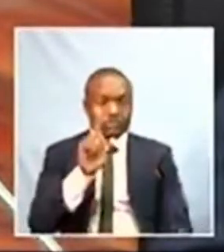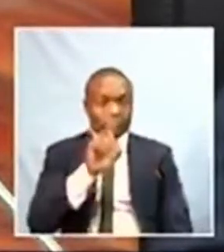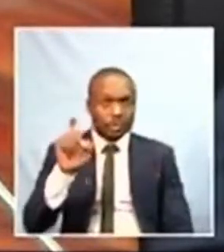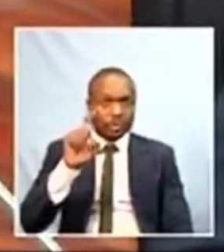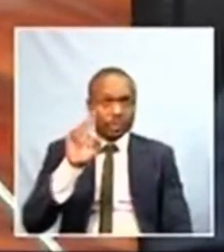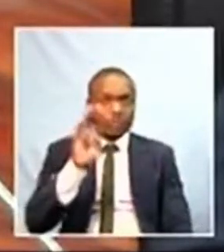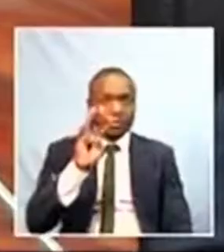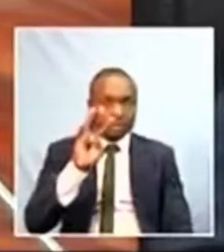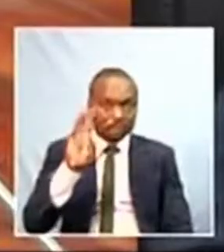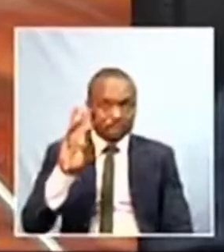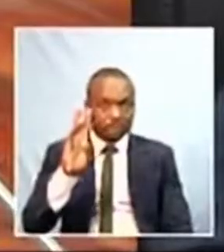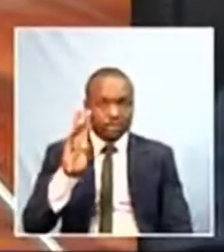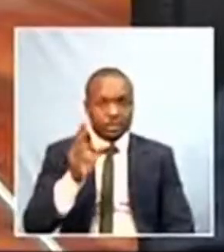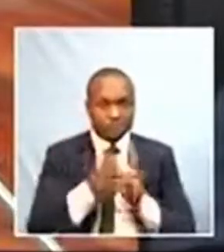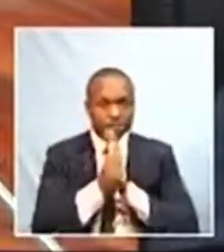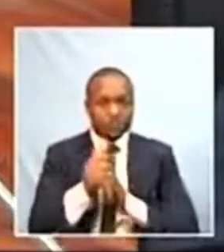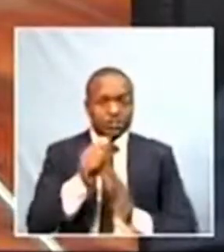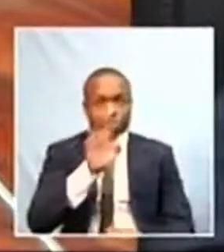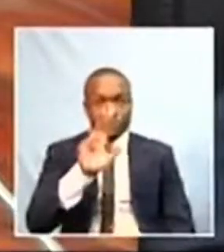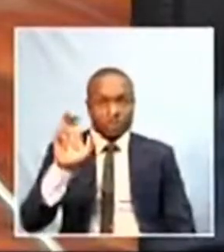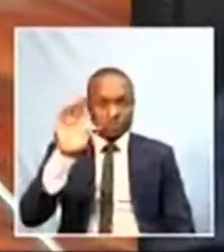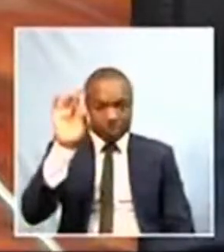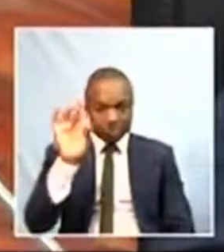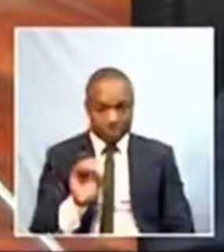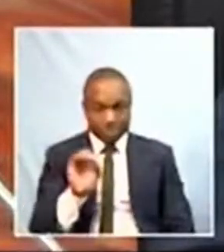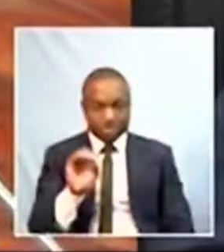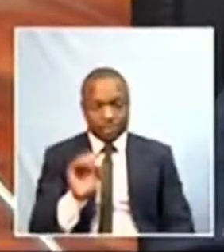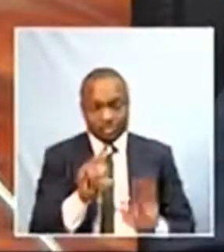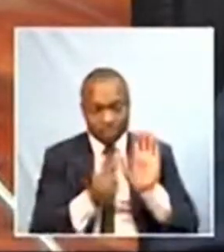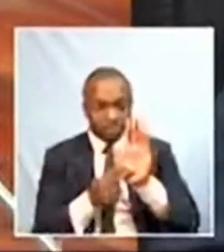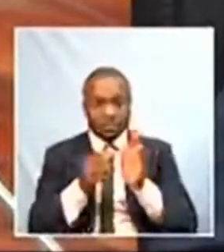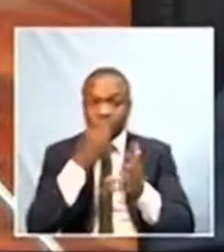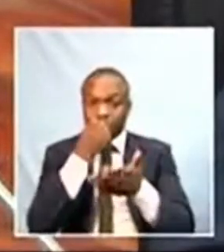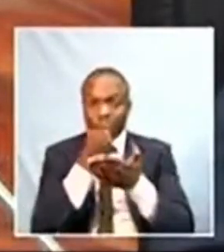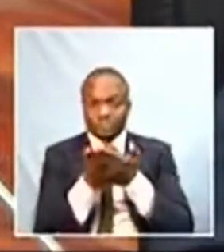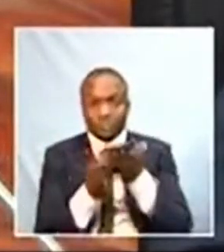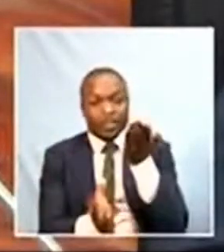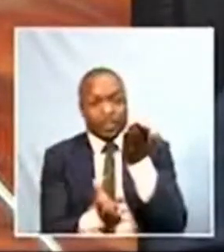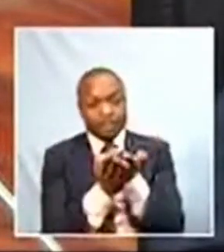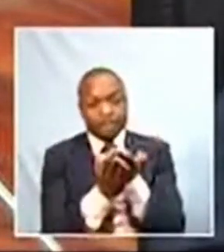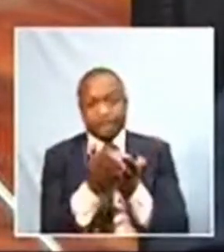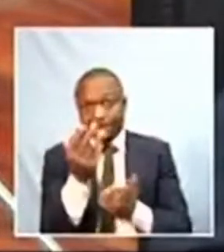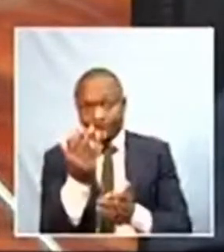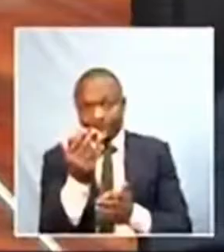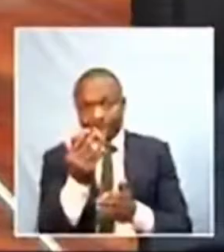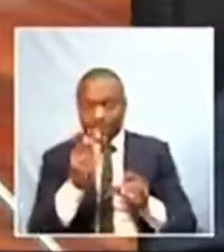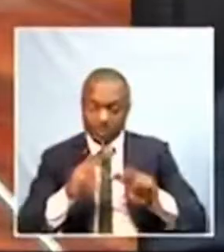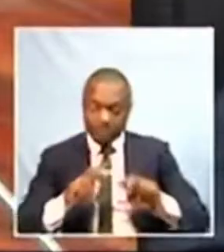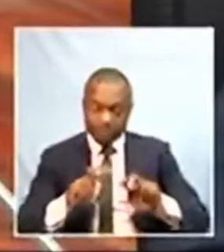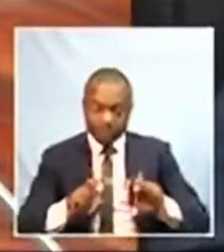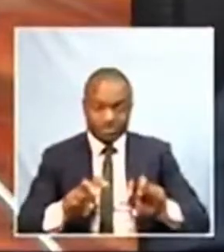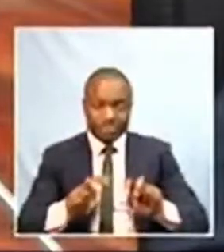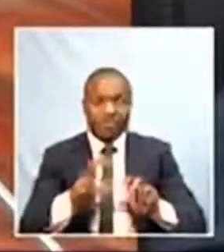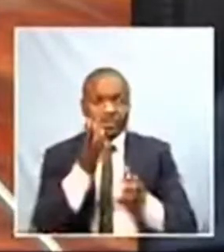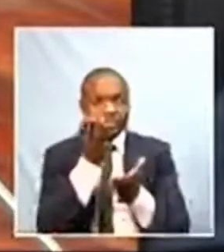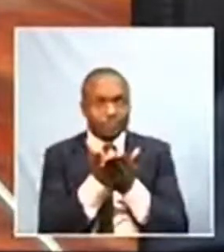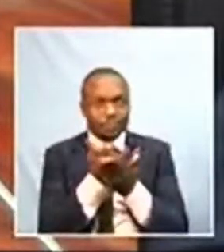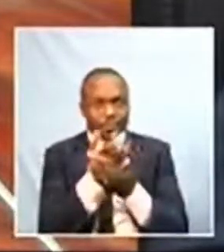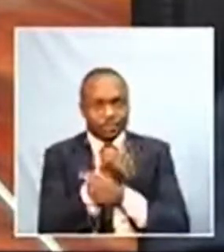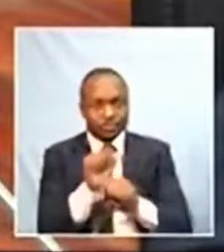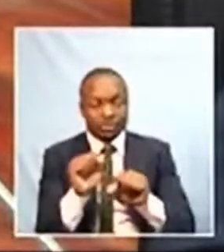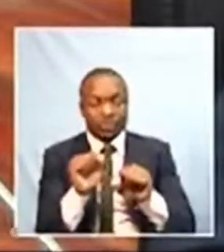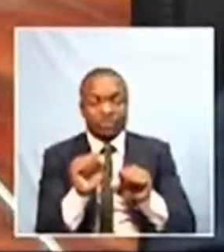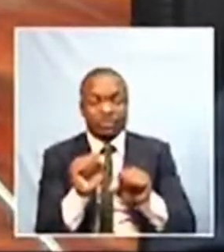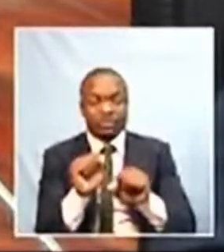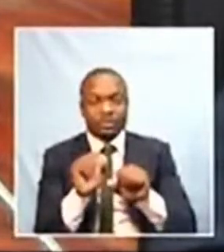146 and skills 380. As evidenced on the attached Appendix 15 for reference, remedial measures